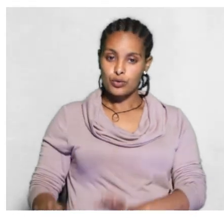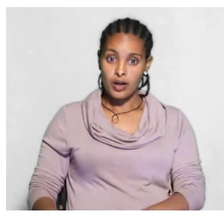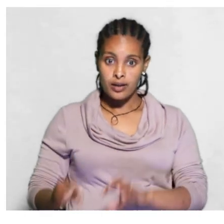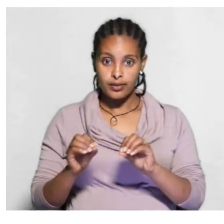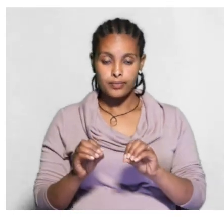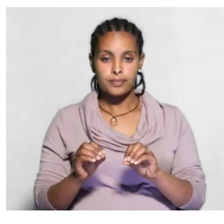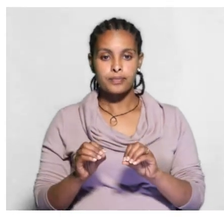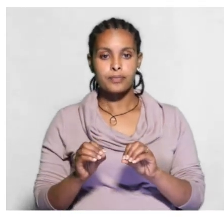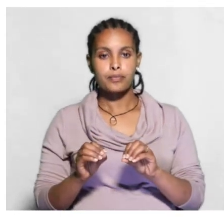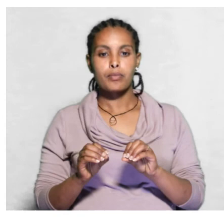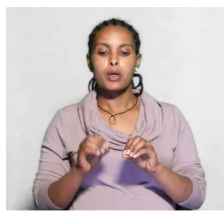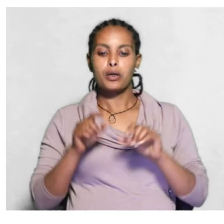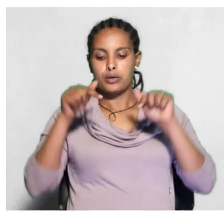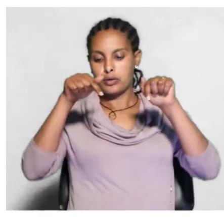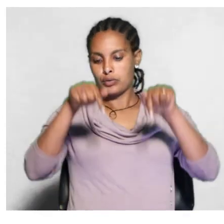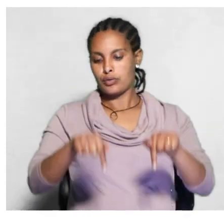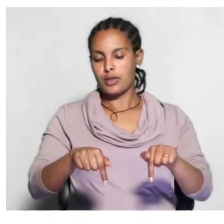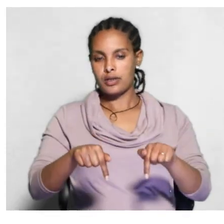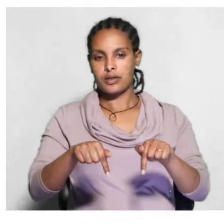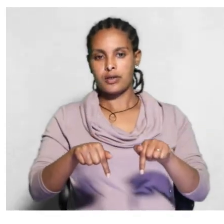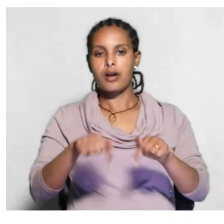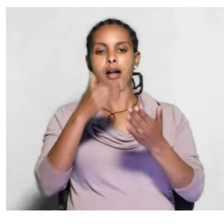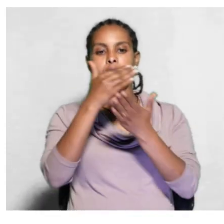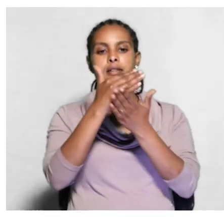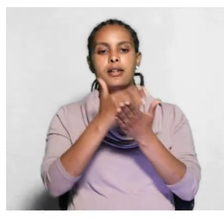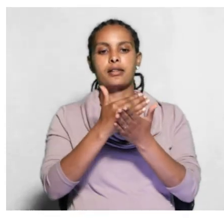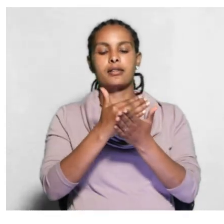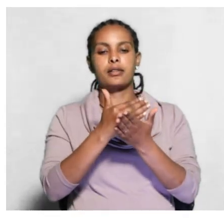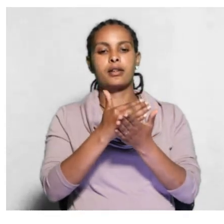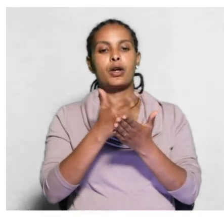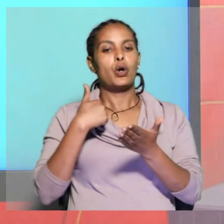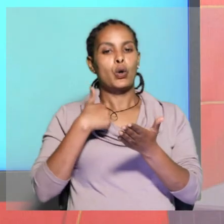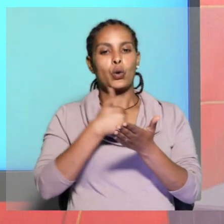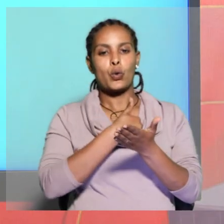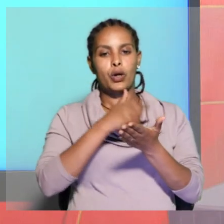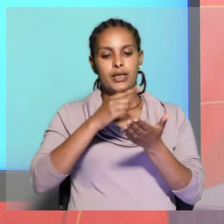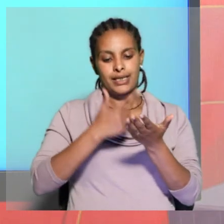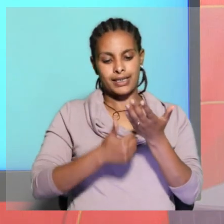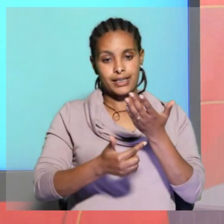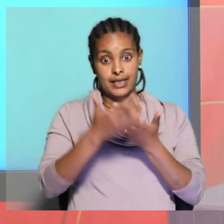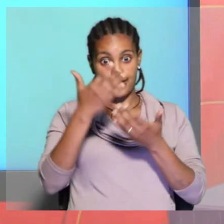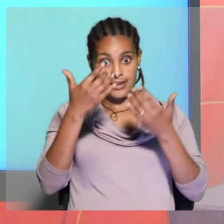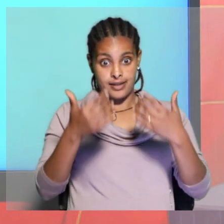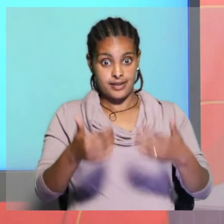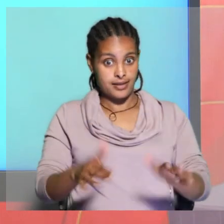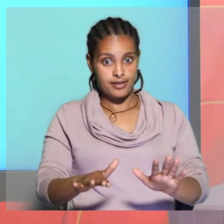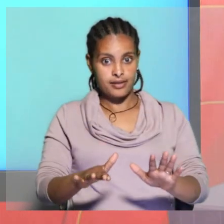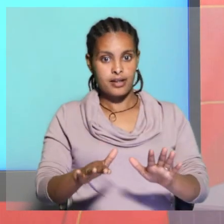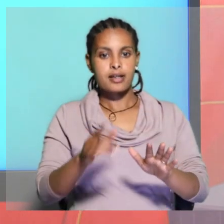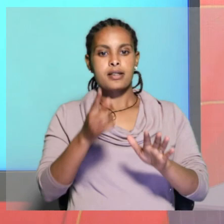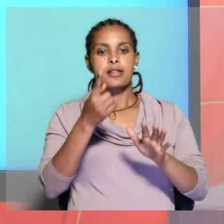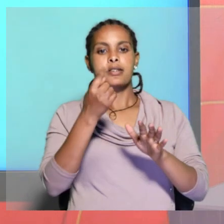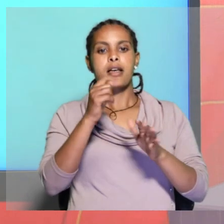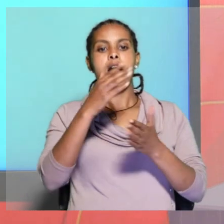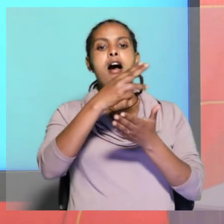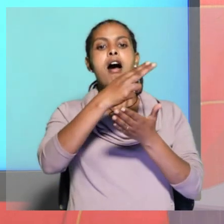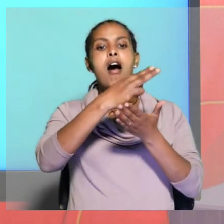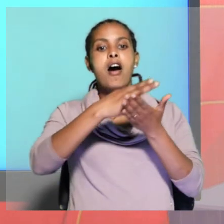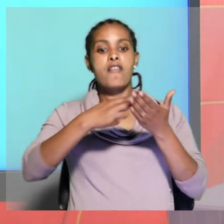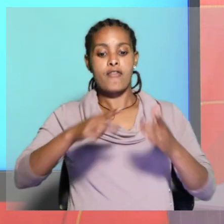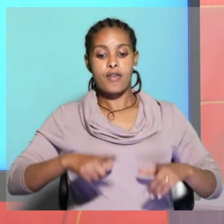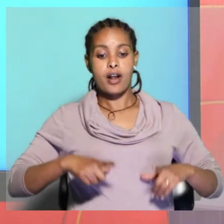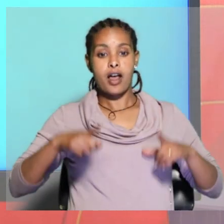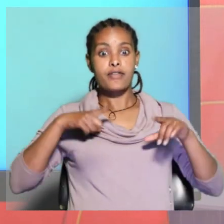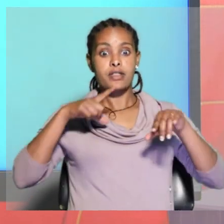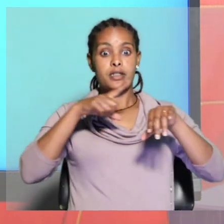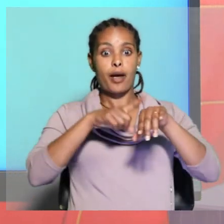Students, in our today's lesson, we discussed the